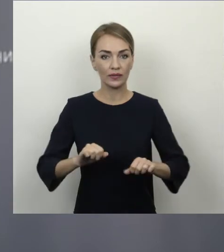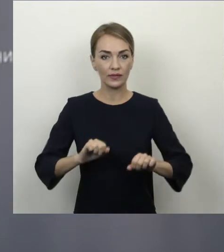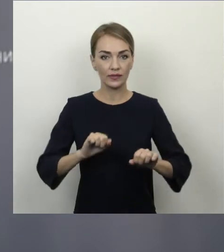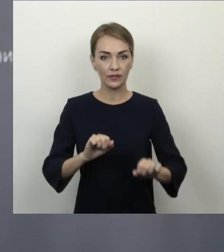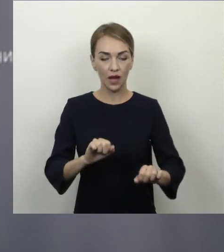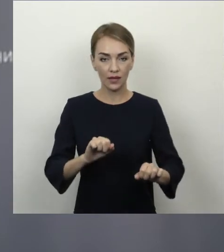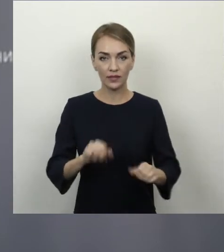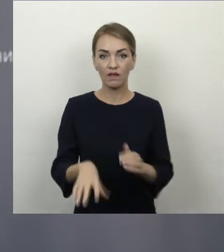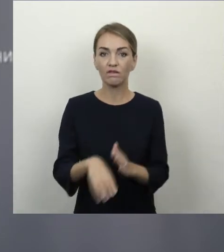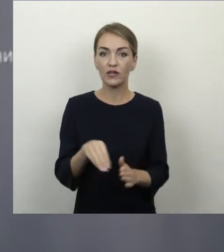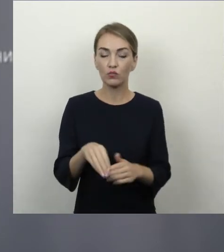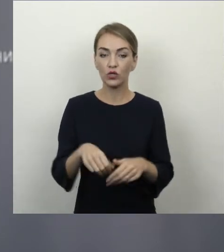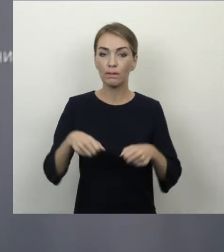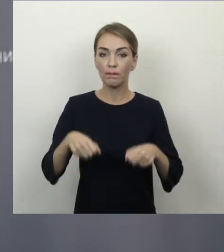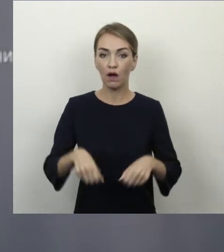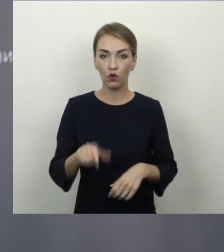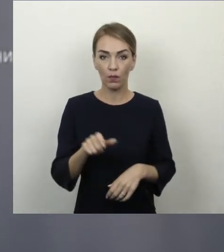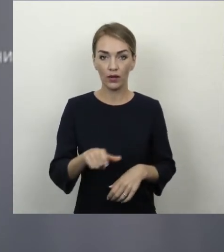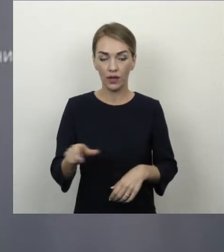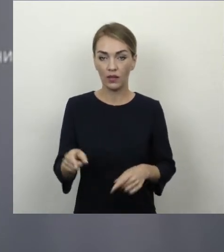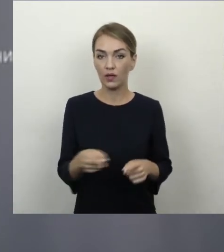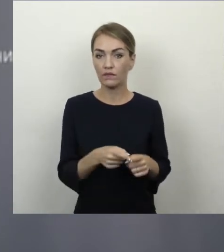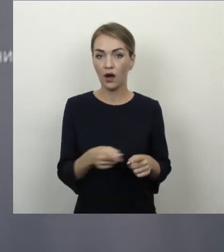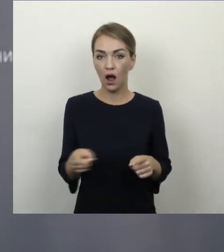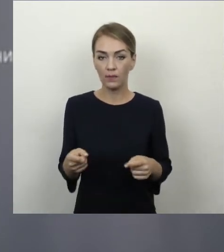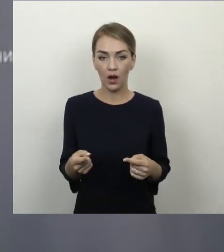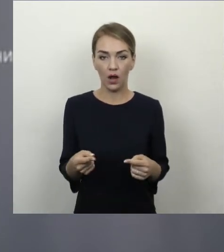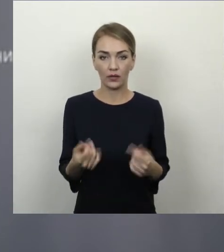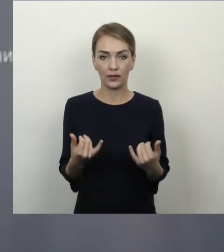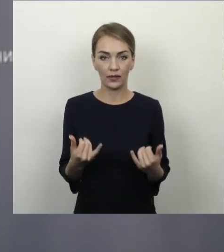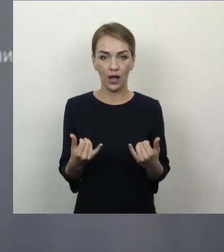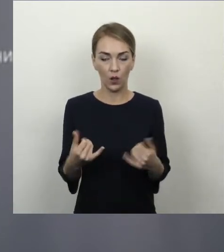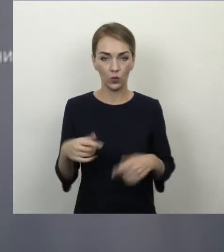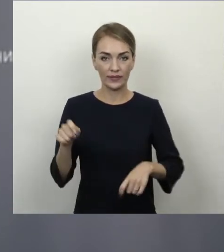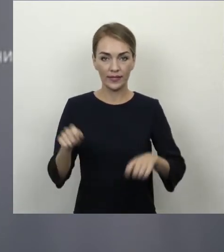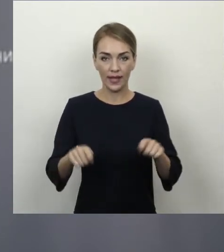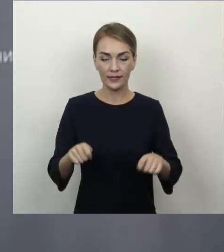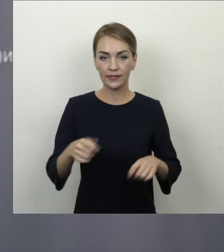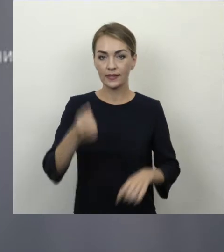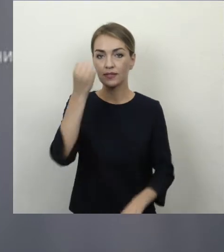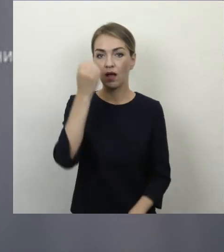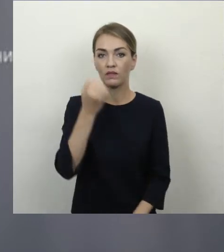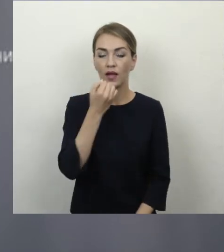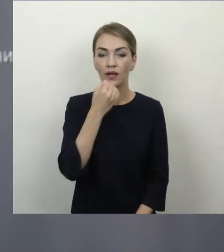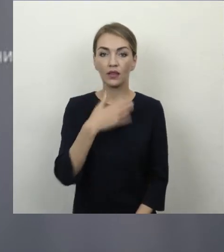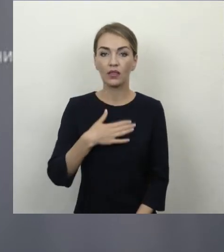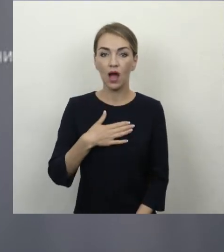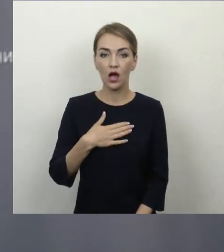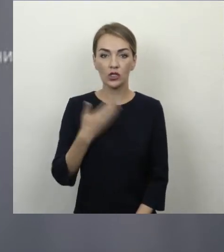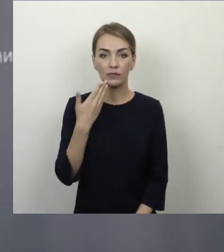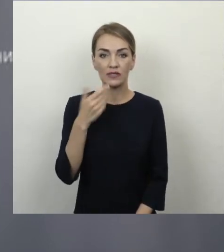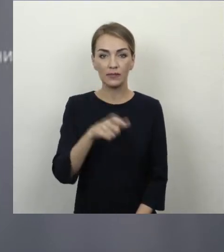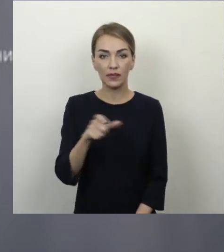too is protection of main electoral rights of the citizens.